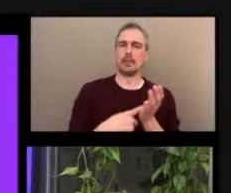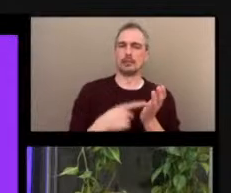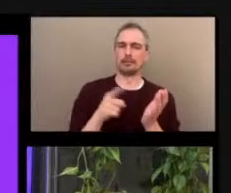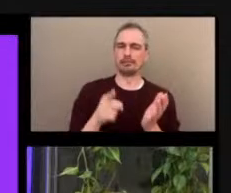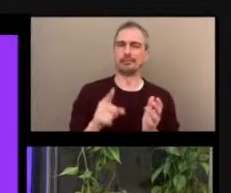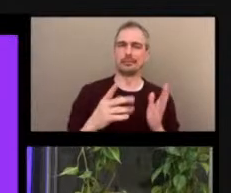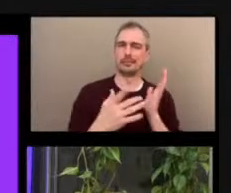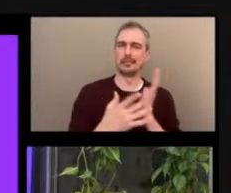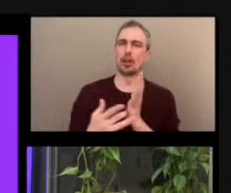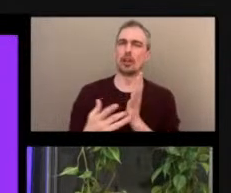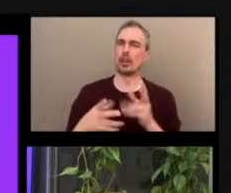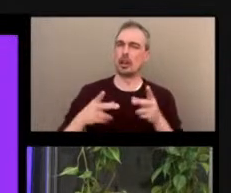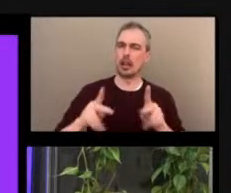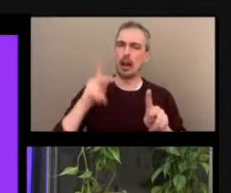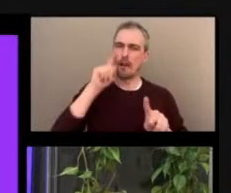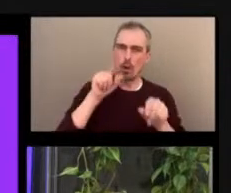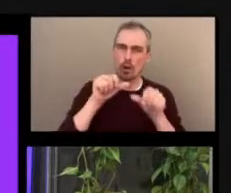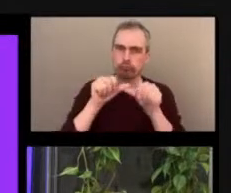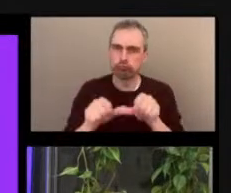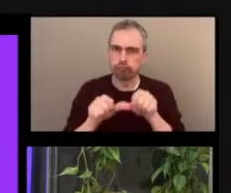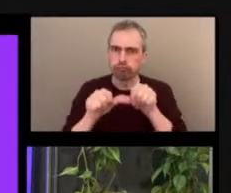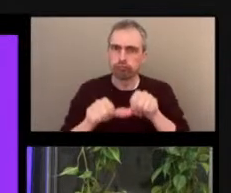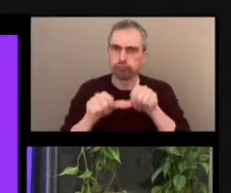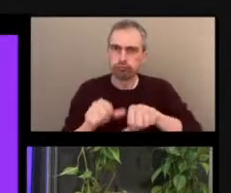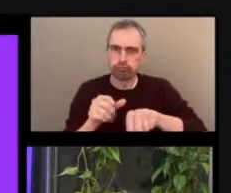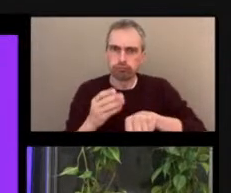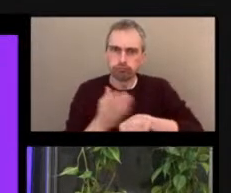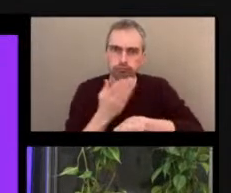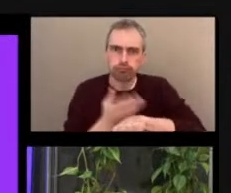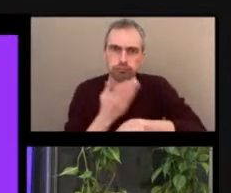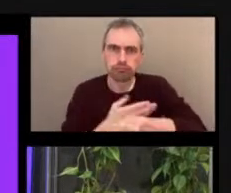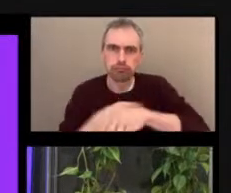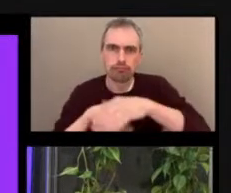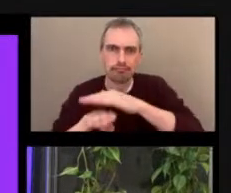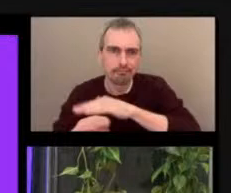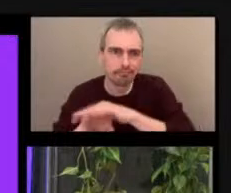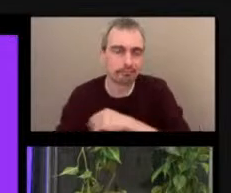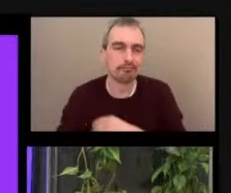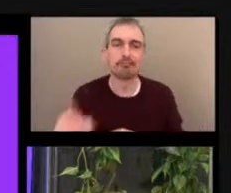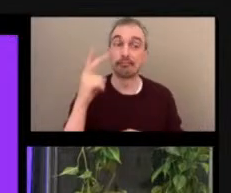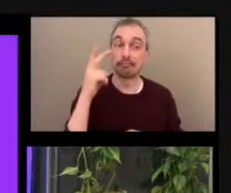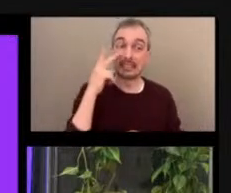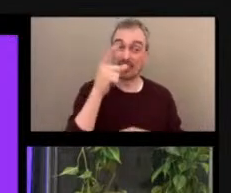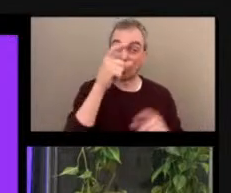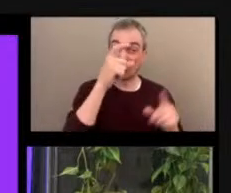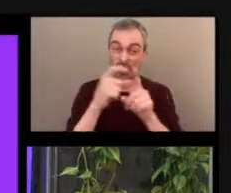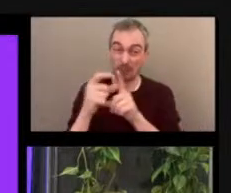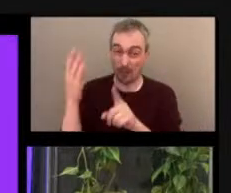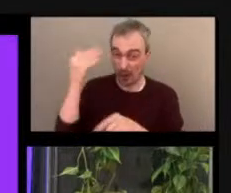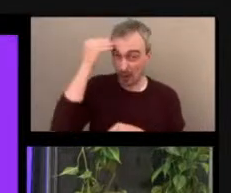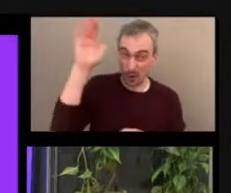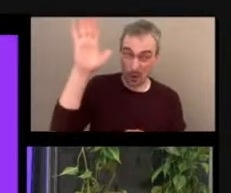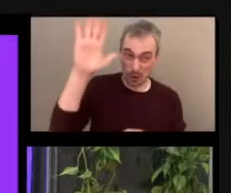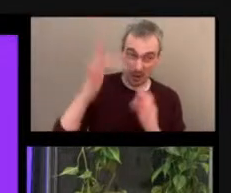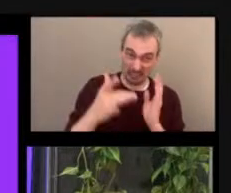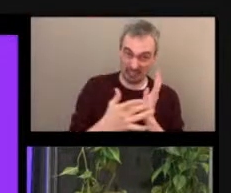Continuous integration / continuous deployment, CI/CD.